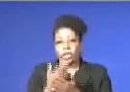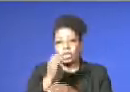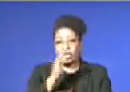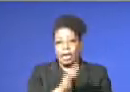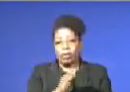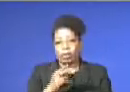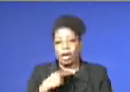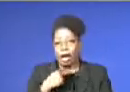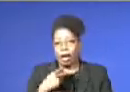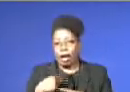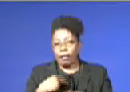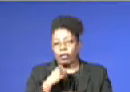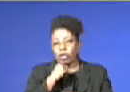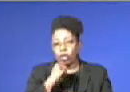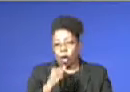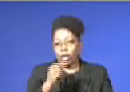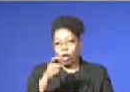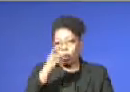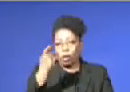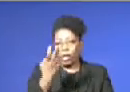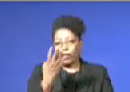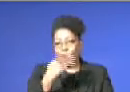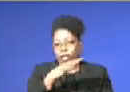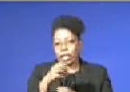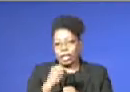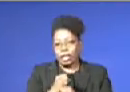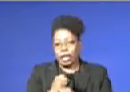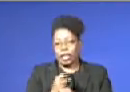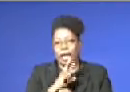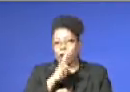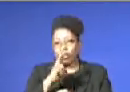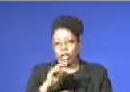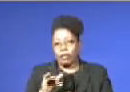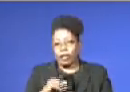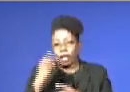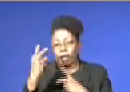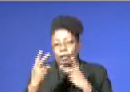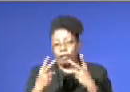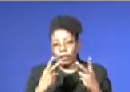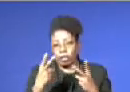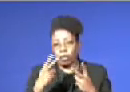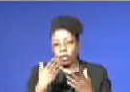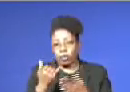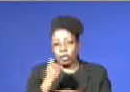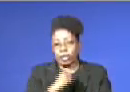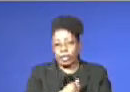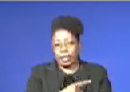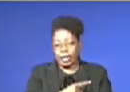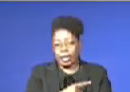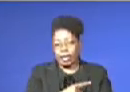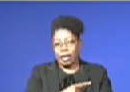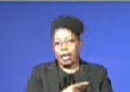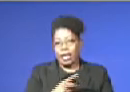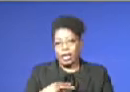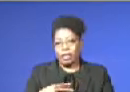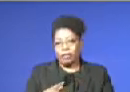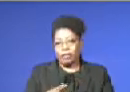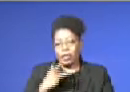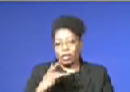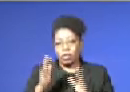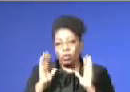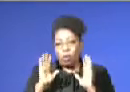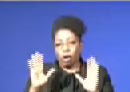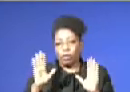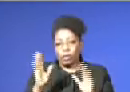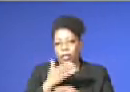we haven't won in 14 years, so I feel really good about our victory today. And it just feels awesome to win. It feels really awesome.